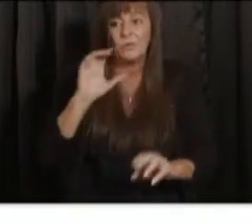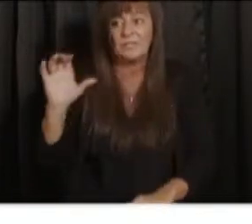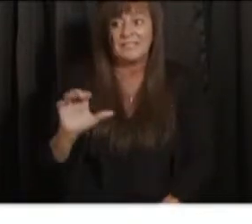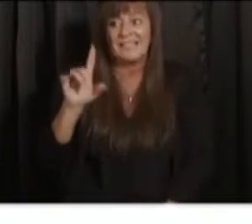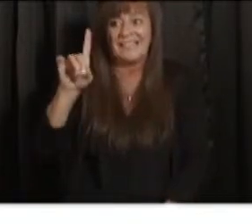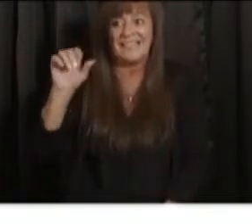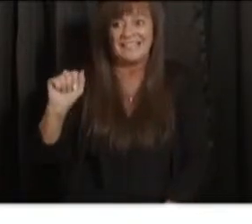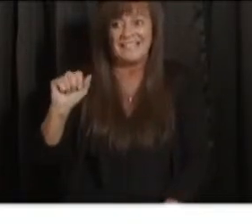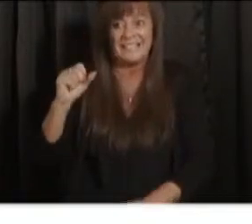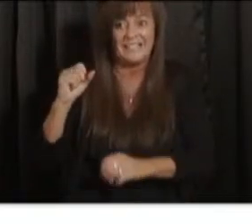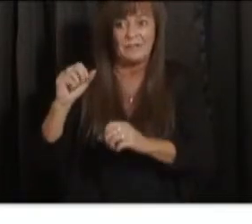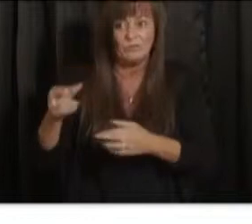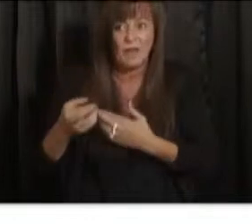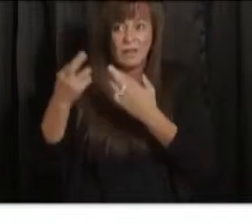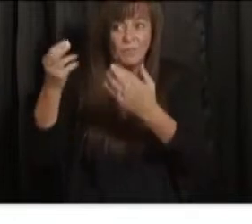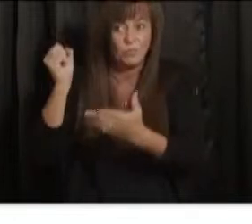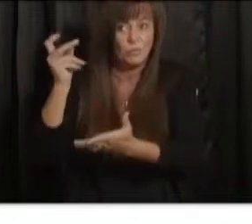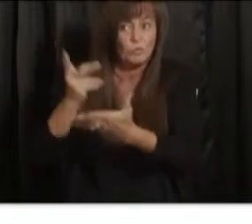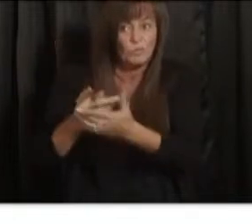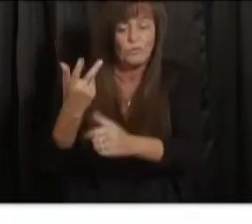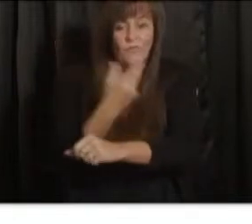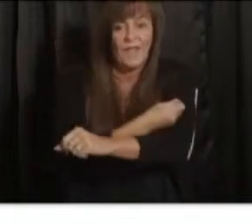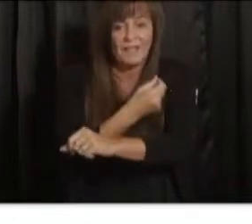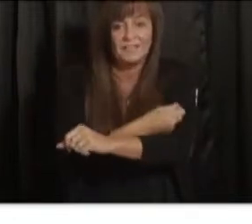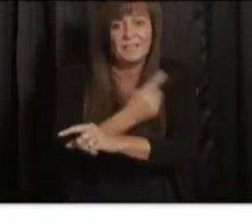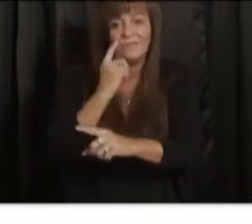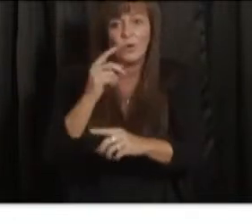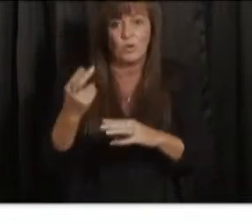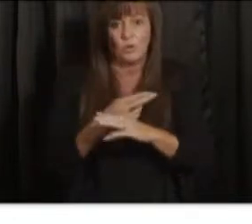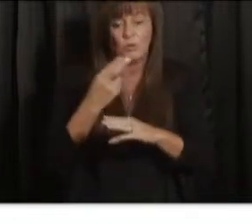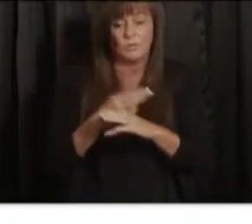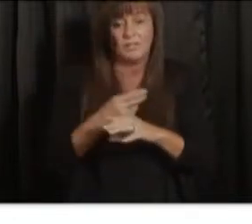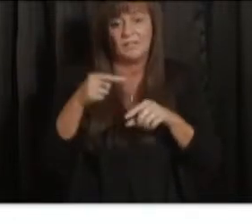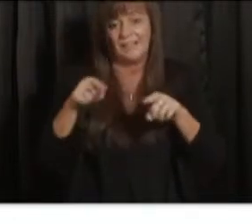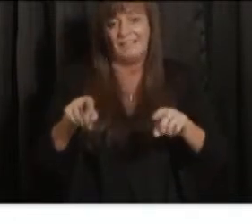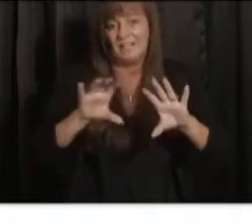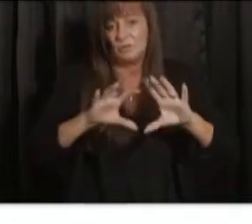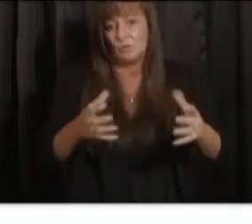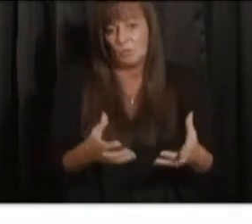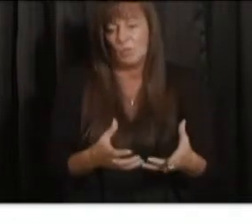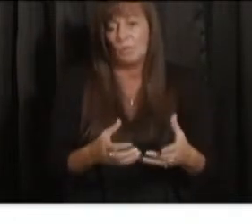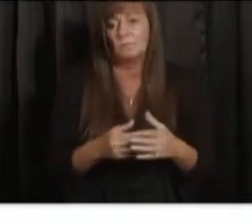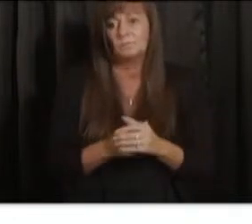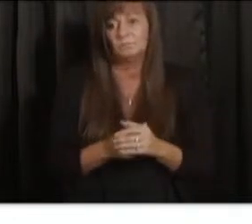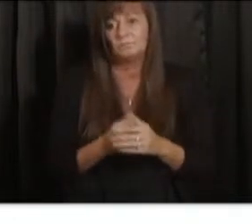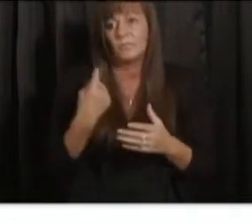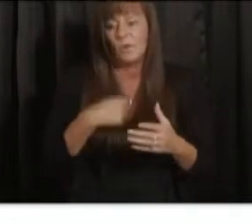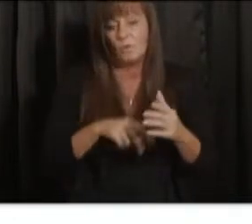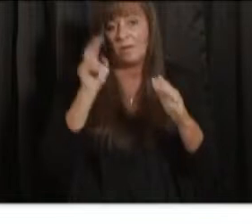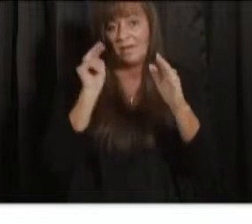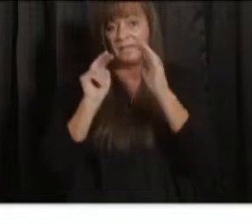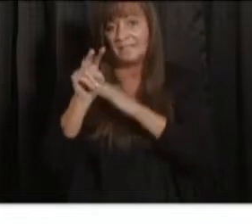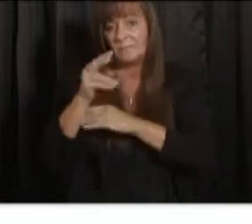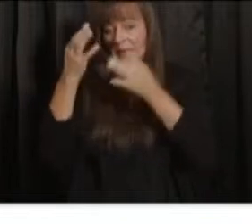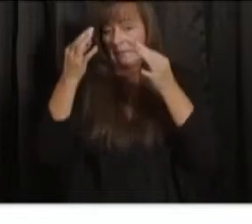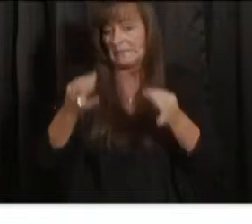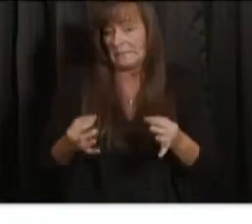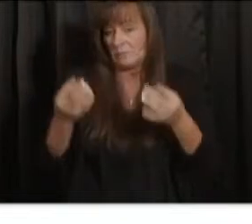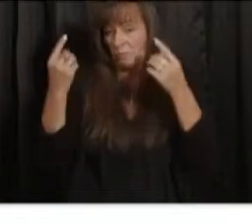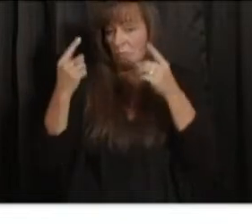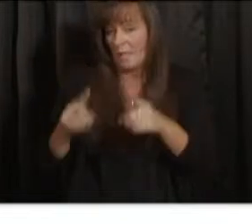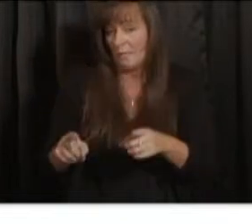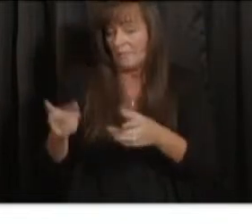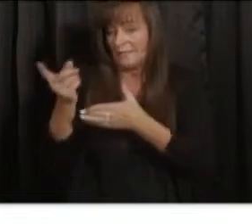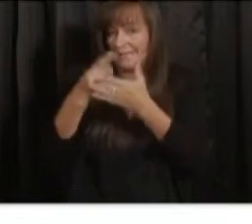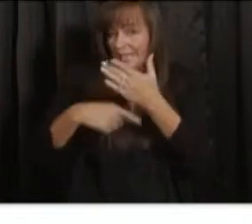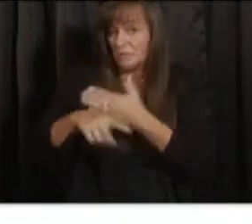their recommendation and approving this vaccine for use in this population. We anticipate that decision to come